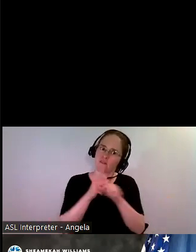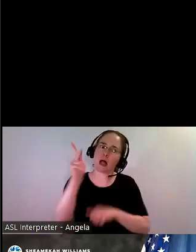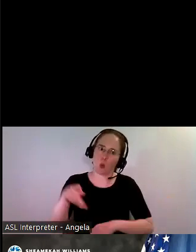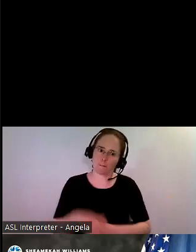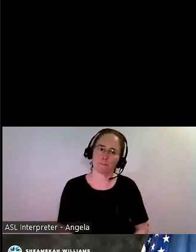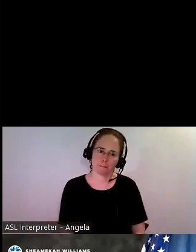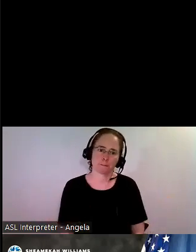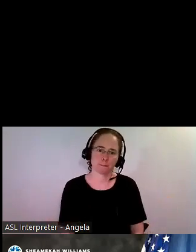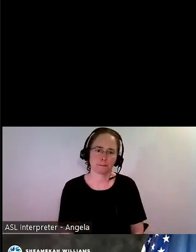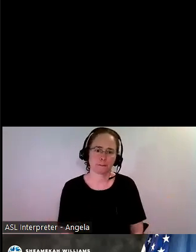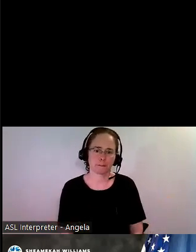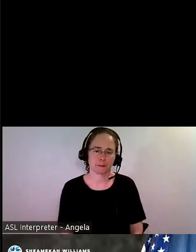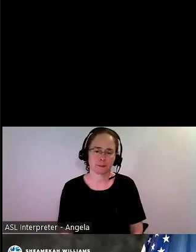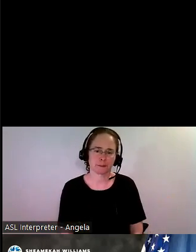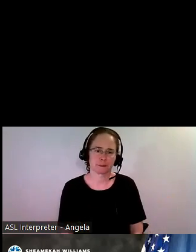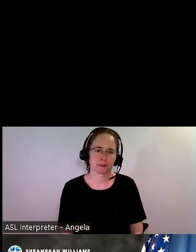please.